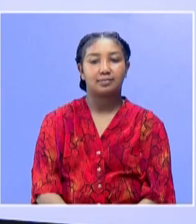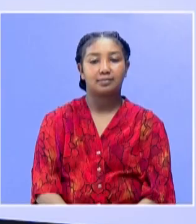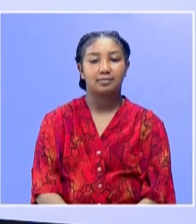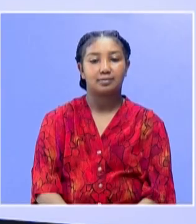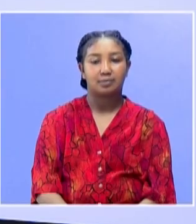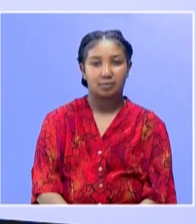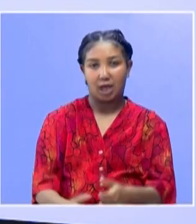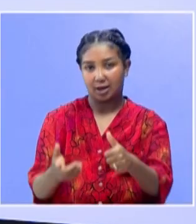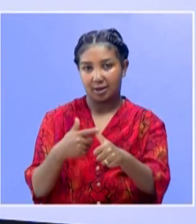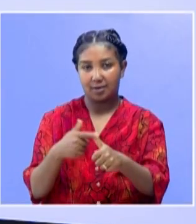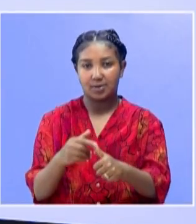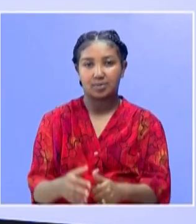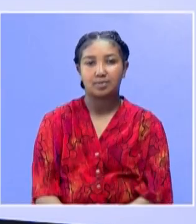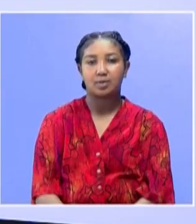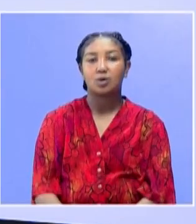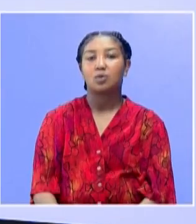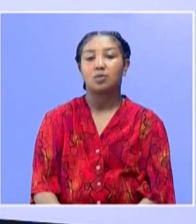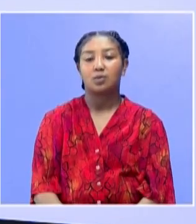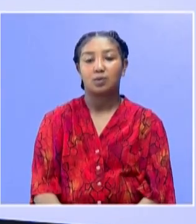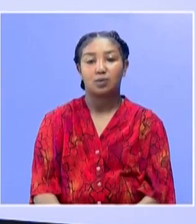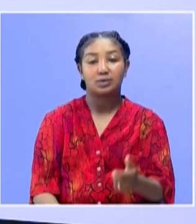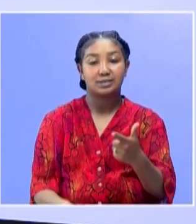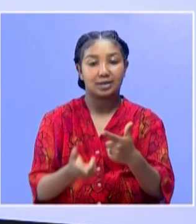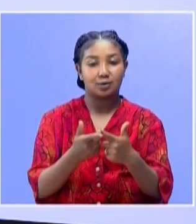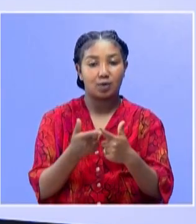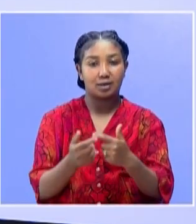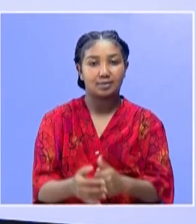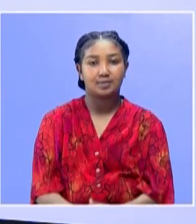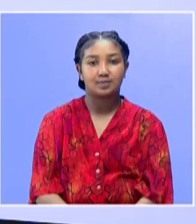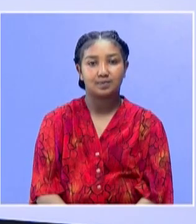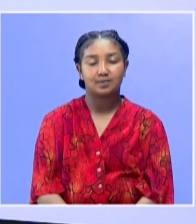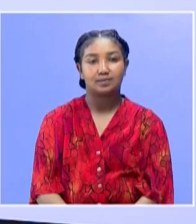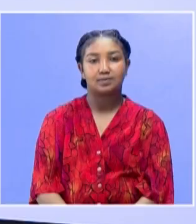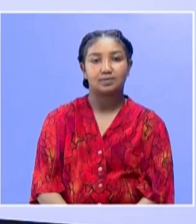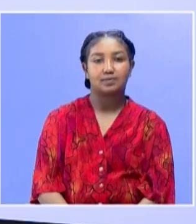This is one. Then the second one,